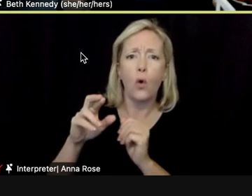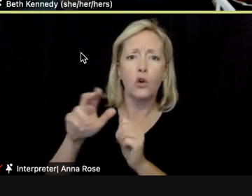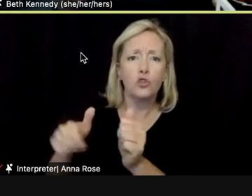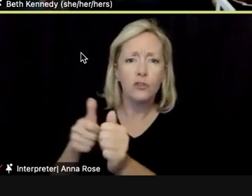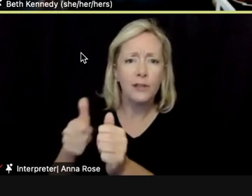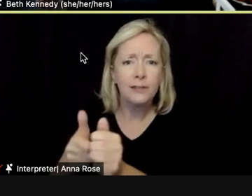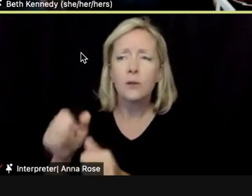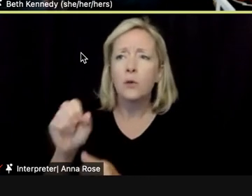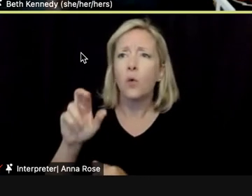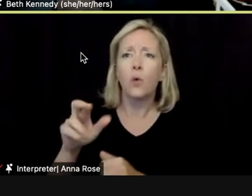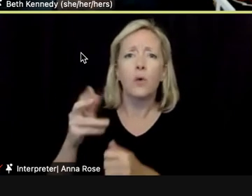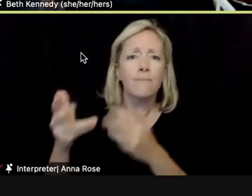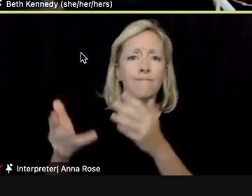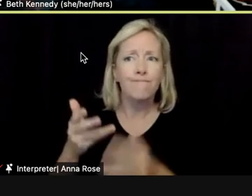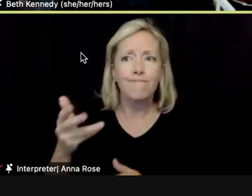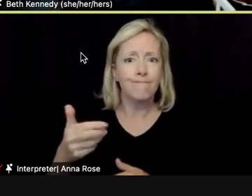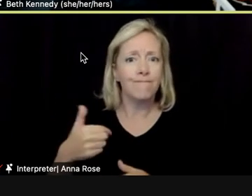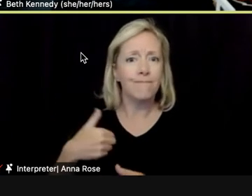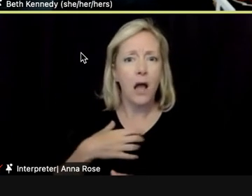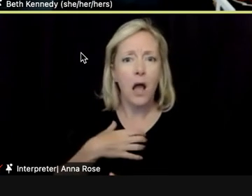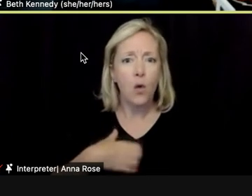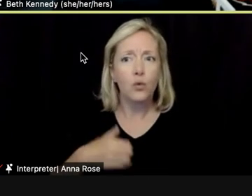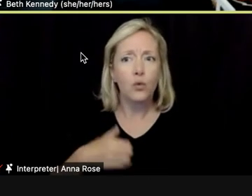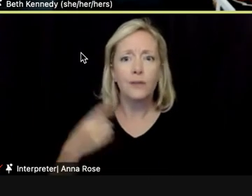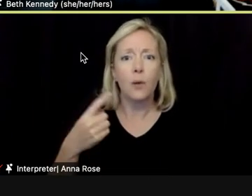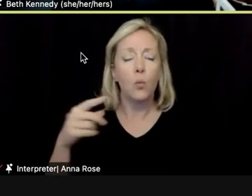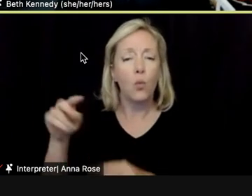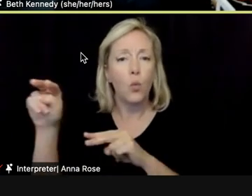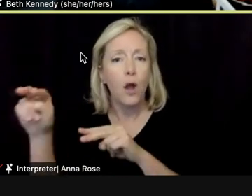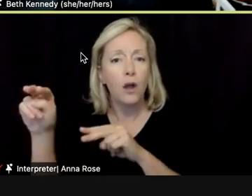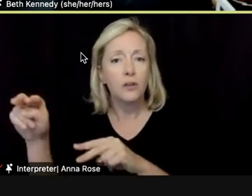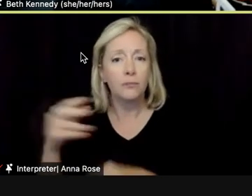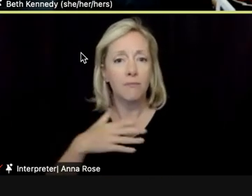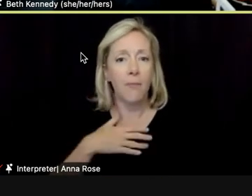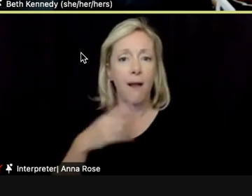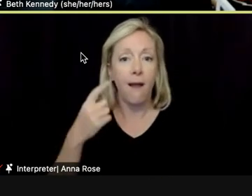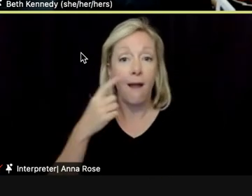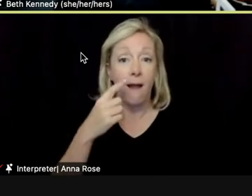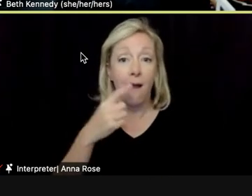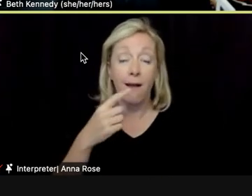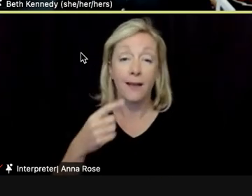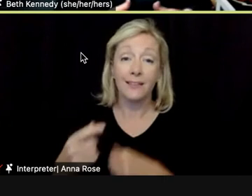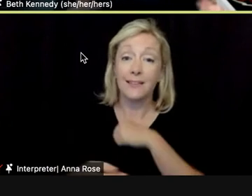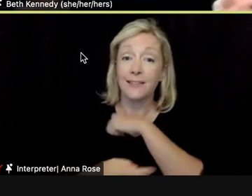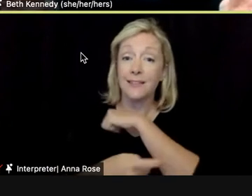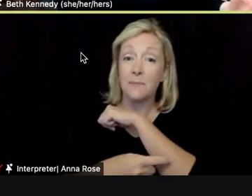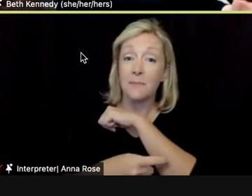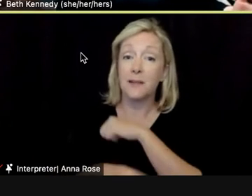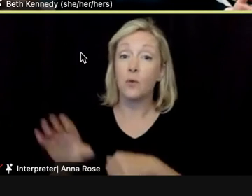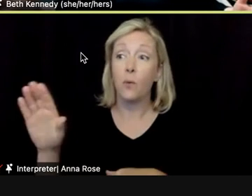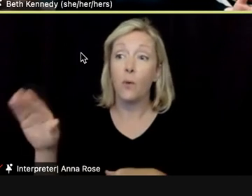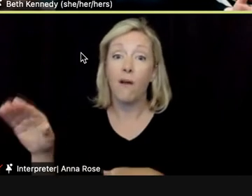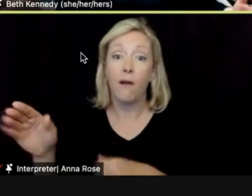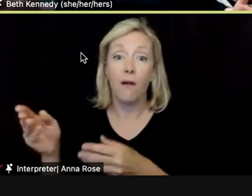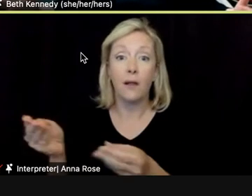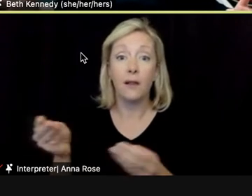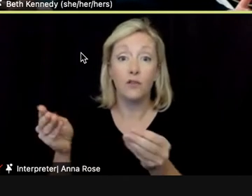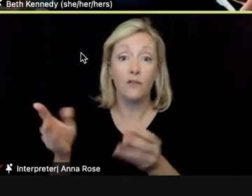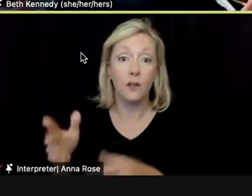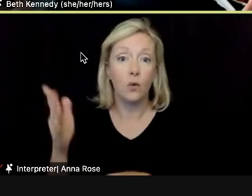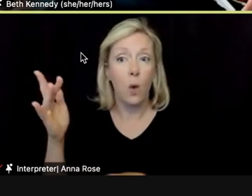and who should I, be thanking. And it could be easy to say to the intervener, since they're with